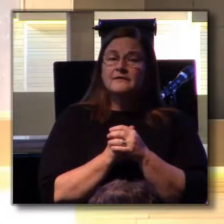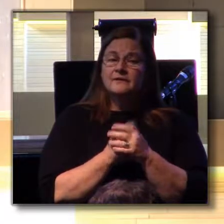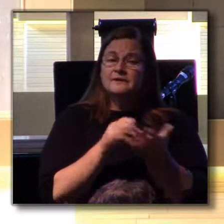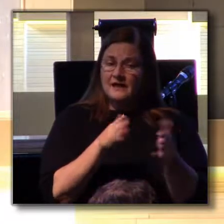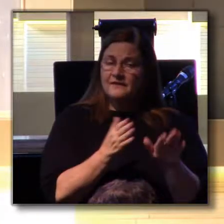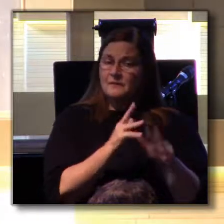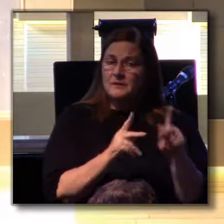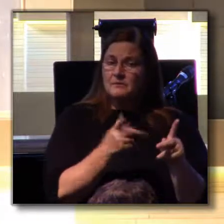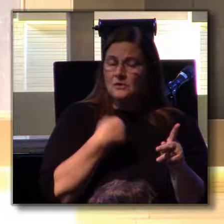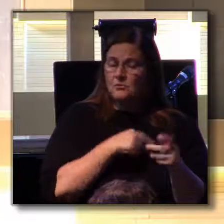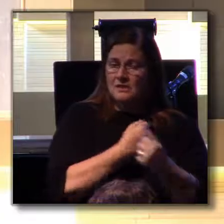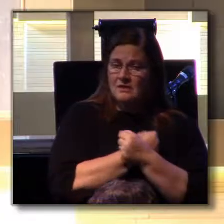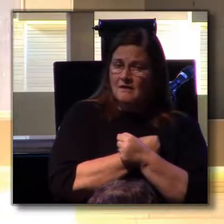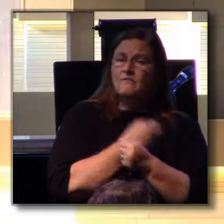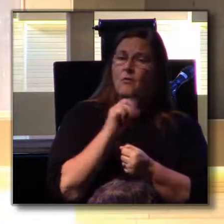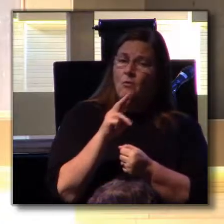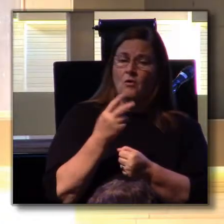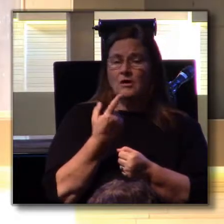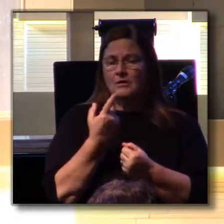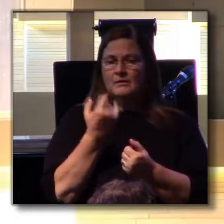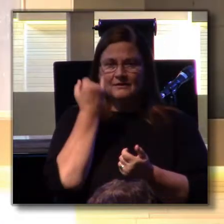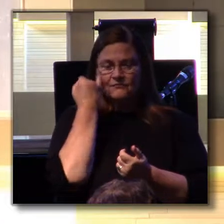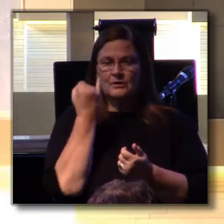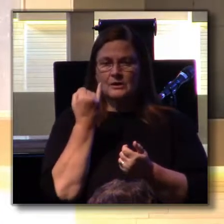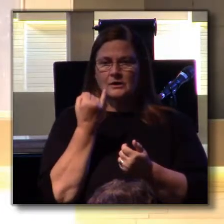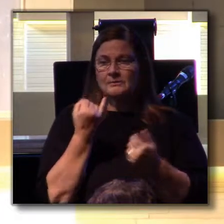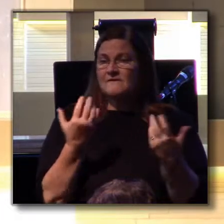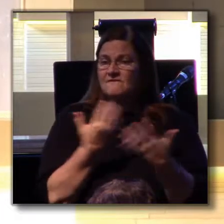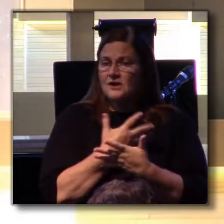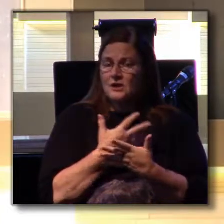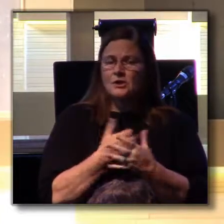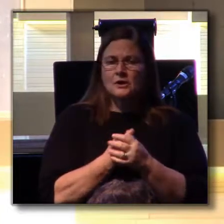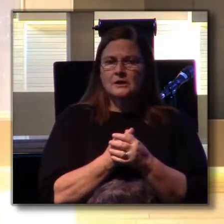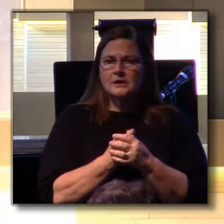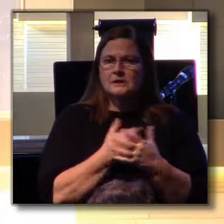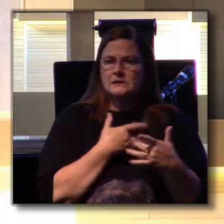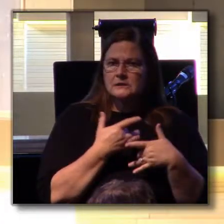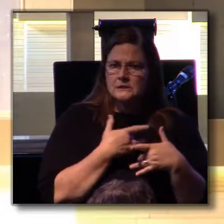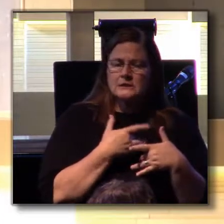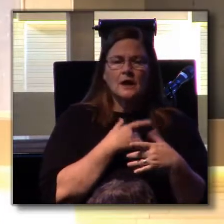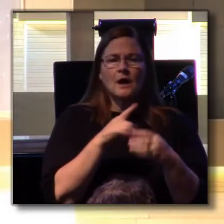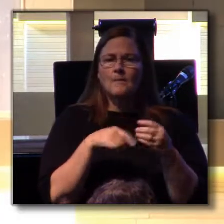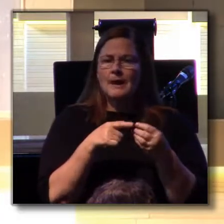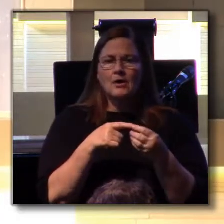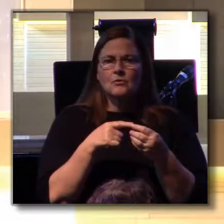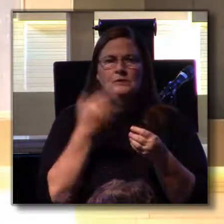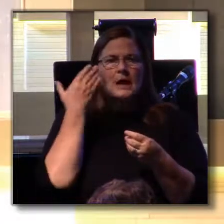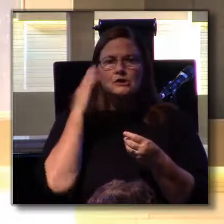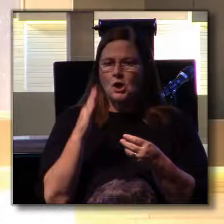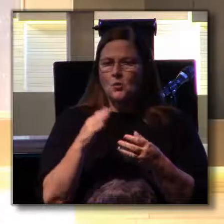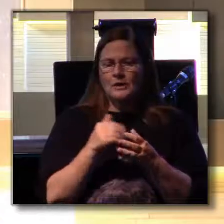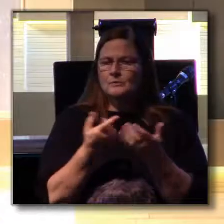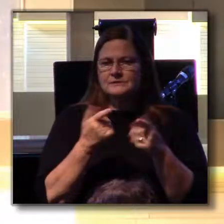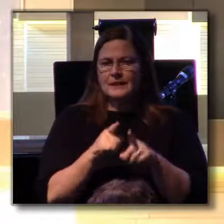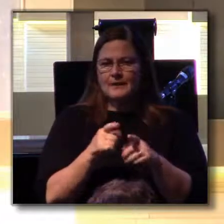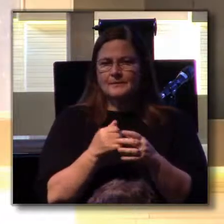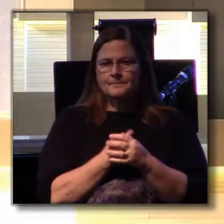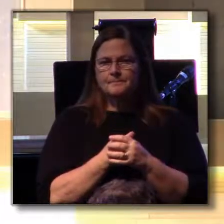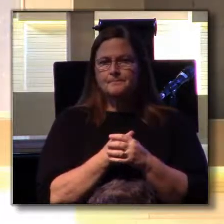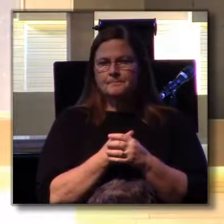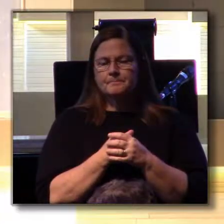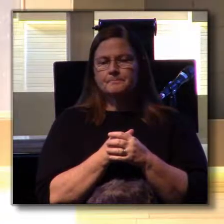whether we are going to live in dread and fear and anxiety about not knowing what is going to happen to